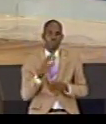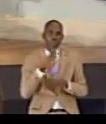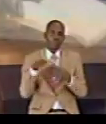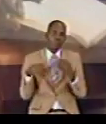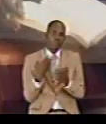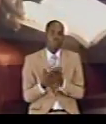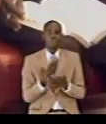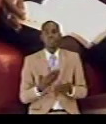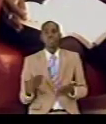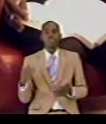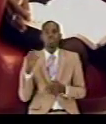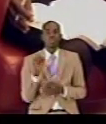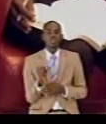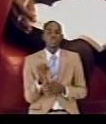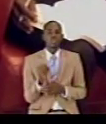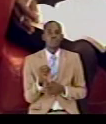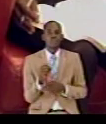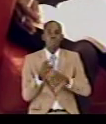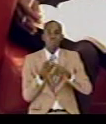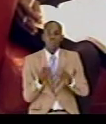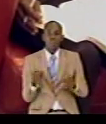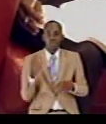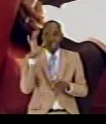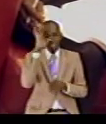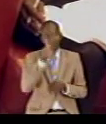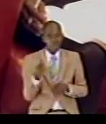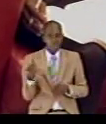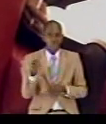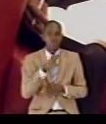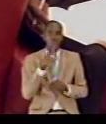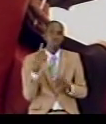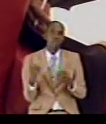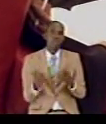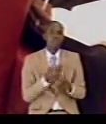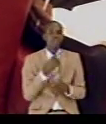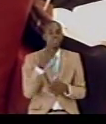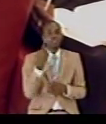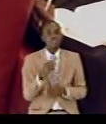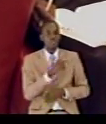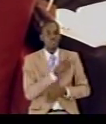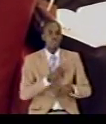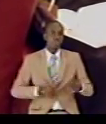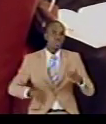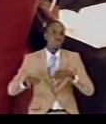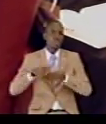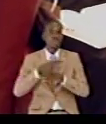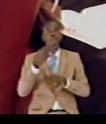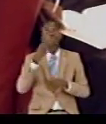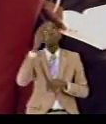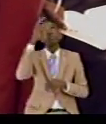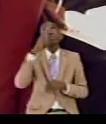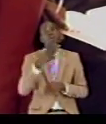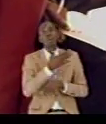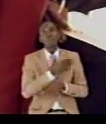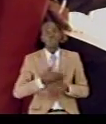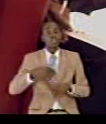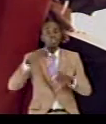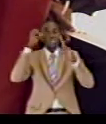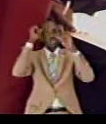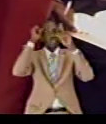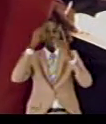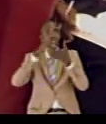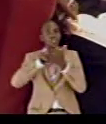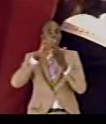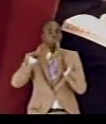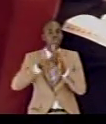Amen. But seek ye first the kingdom of God and his righteousness. And